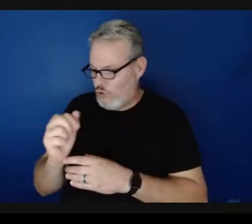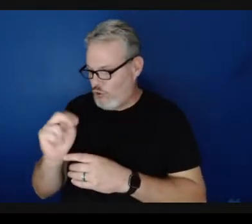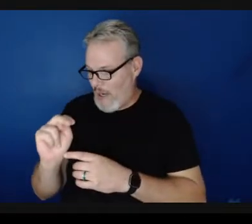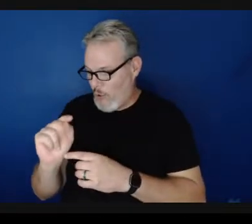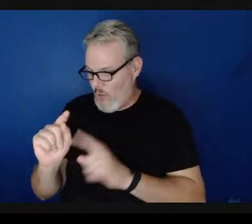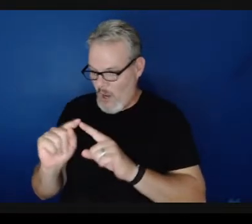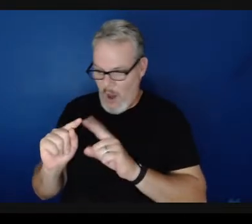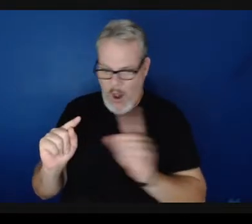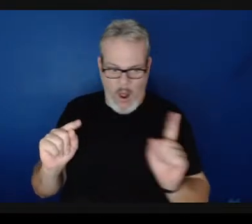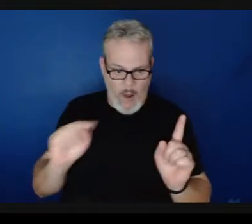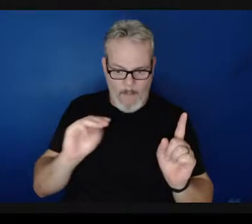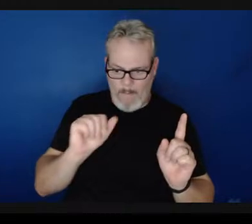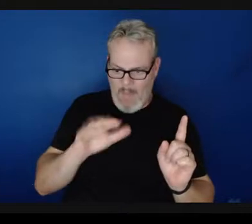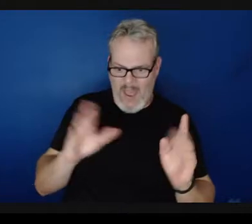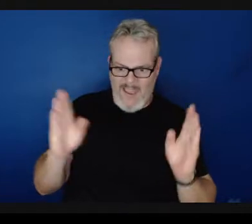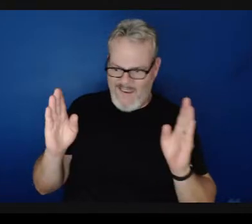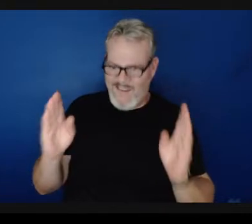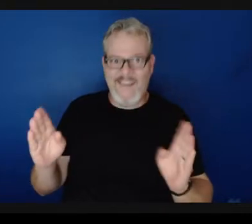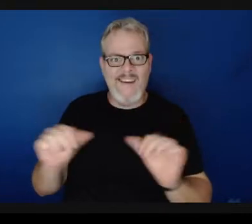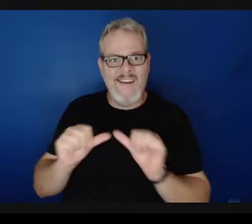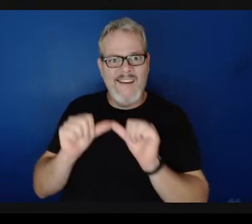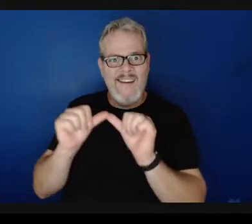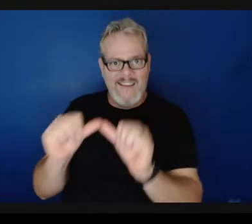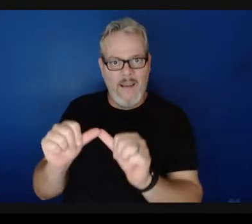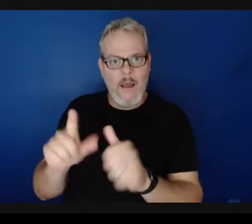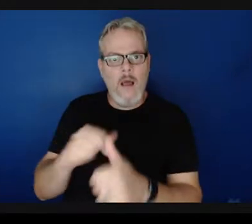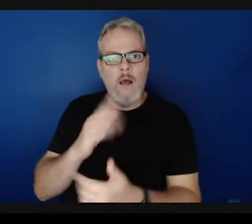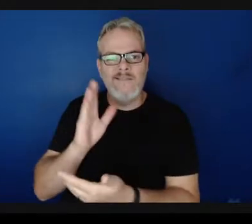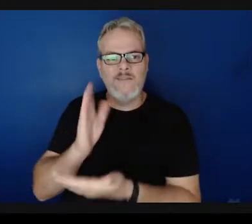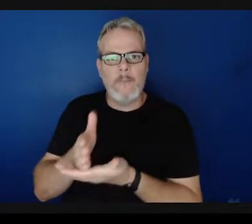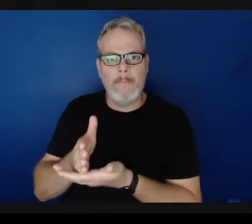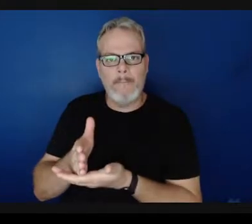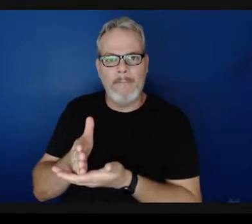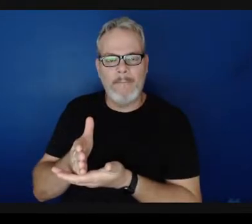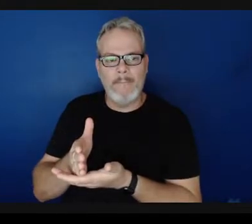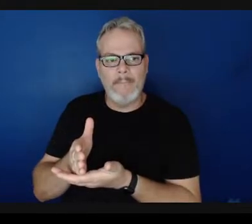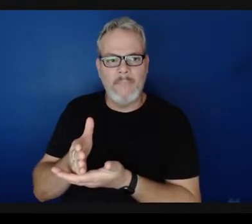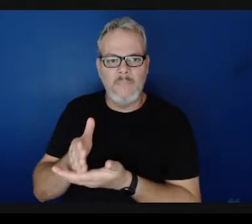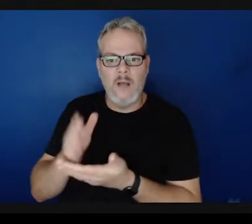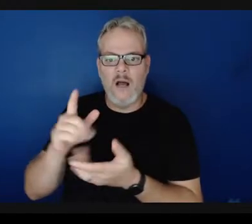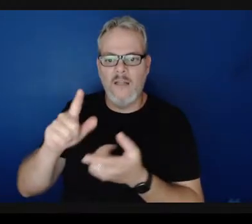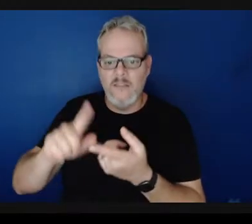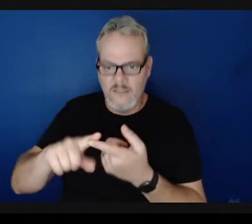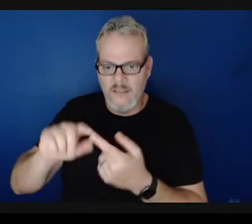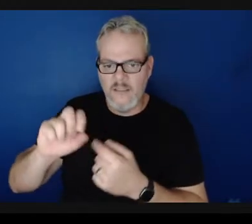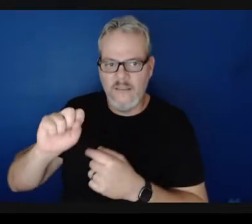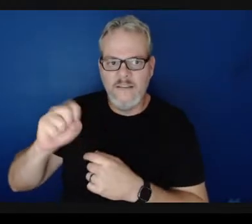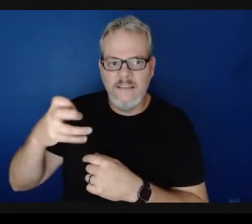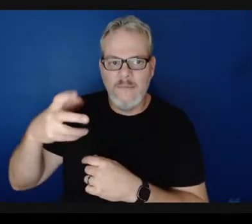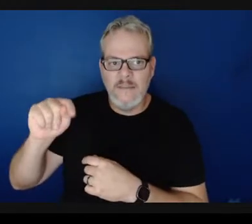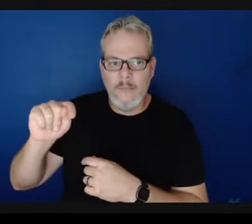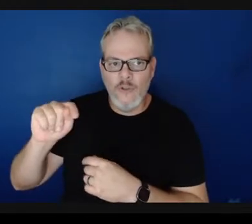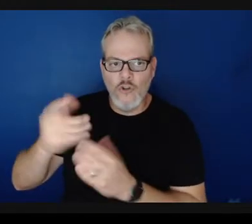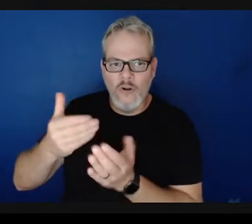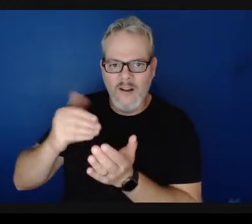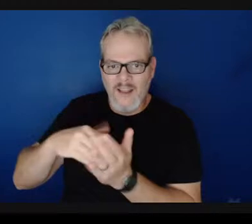here. Then it stops until September when it begins again. There is that